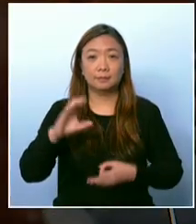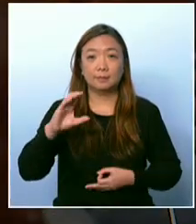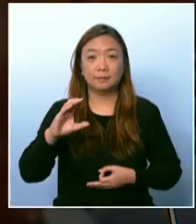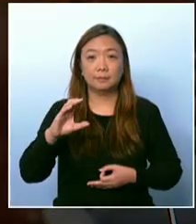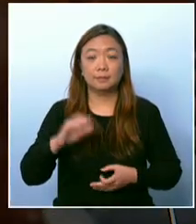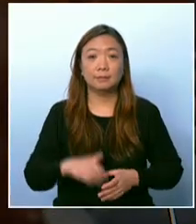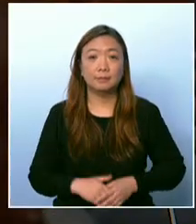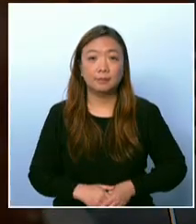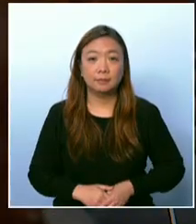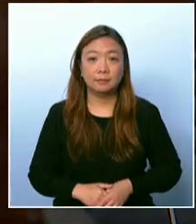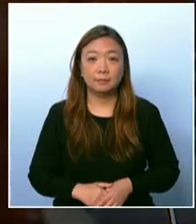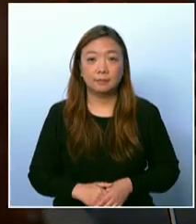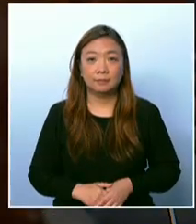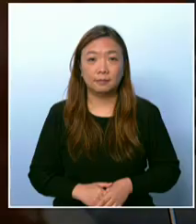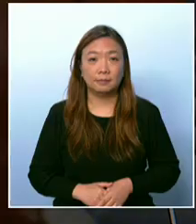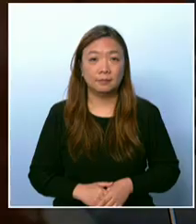Ronick Chan.